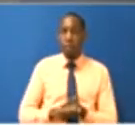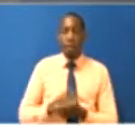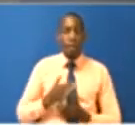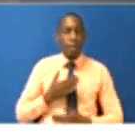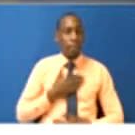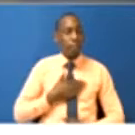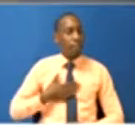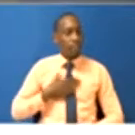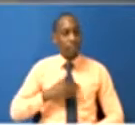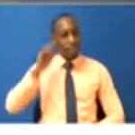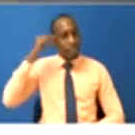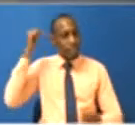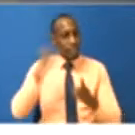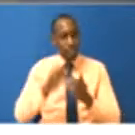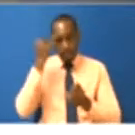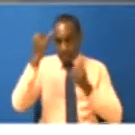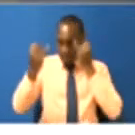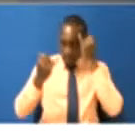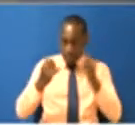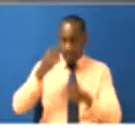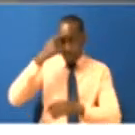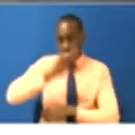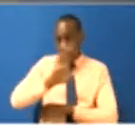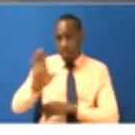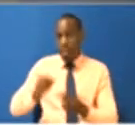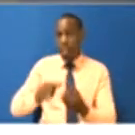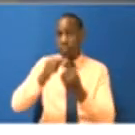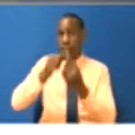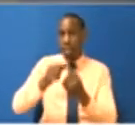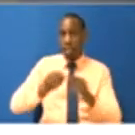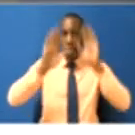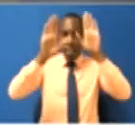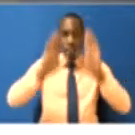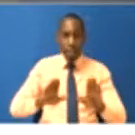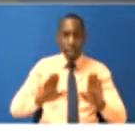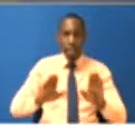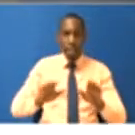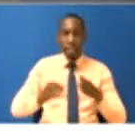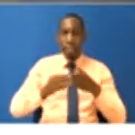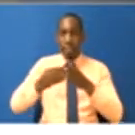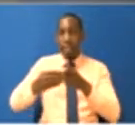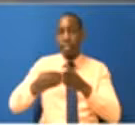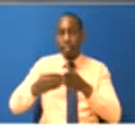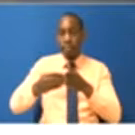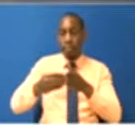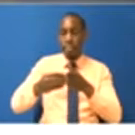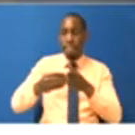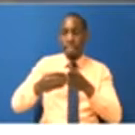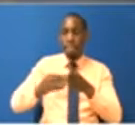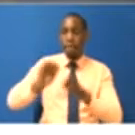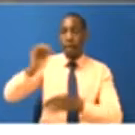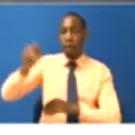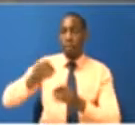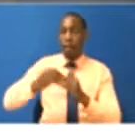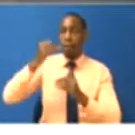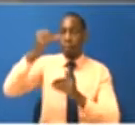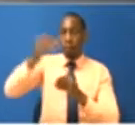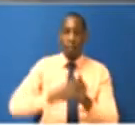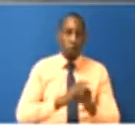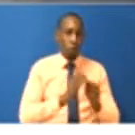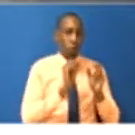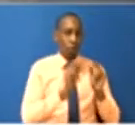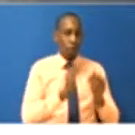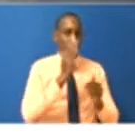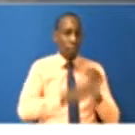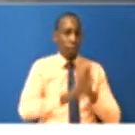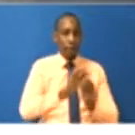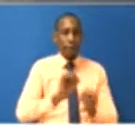through think through your ideas and your policies especially the critical ones that will take this country this country okay forward okay i'll stop you that i have